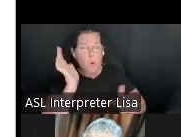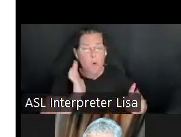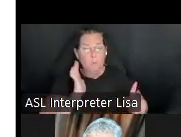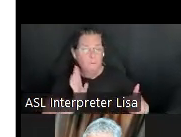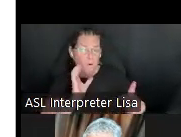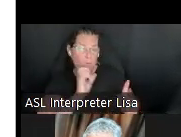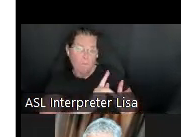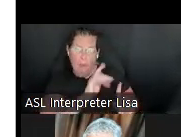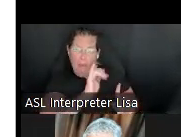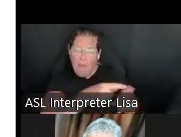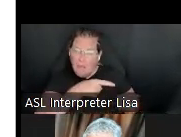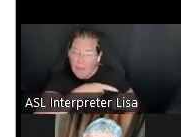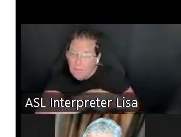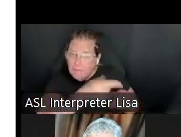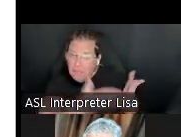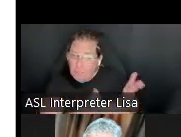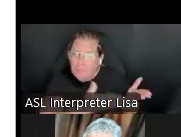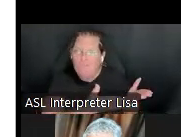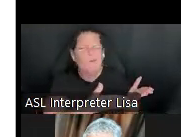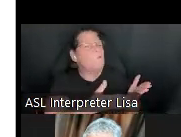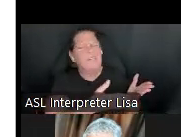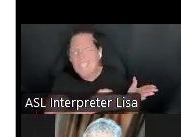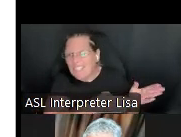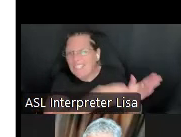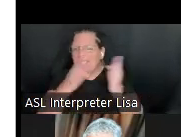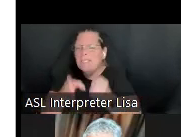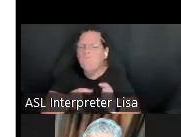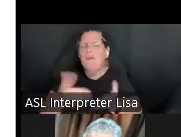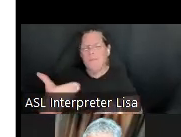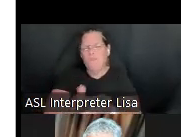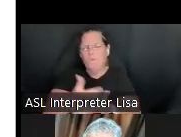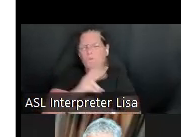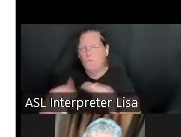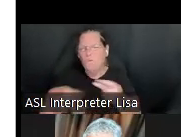before or trying a new type of employment,